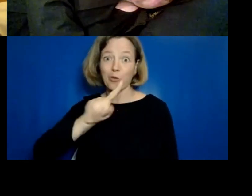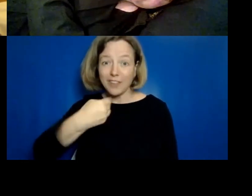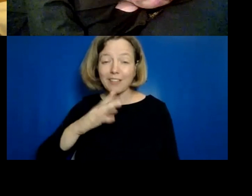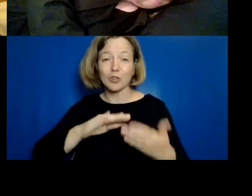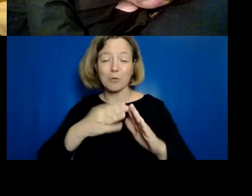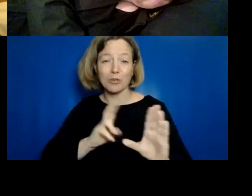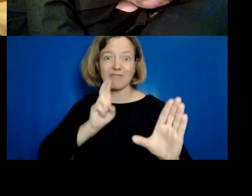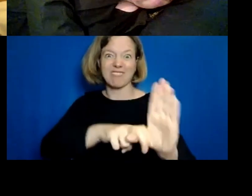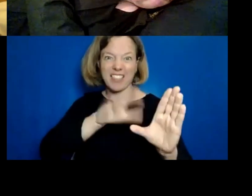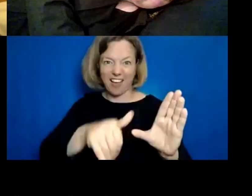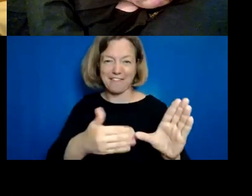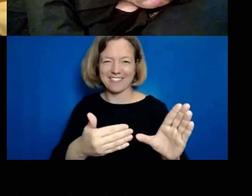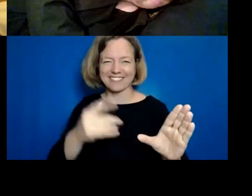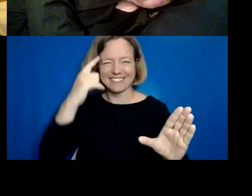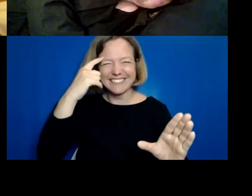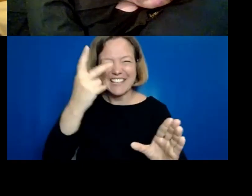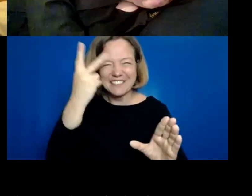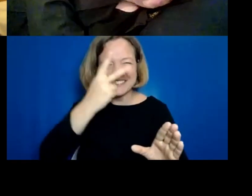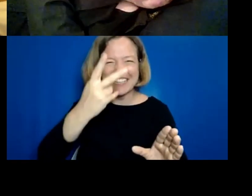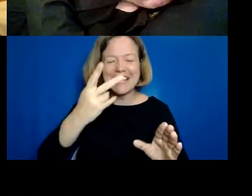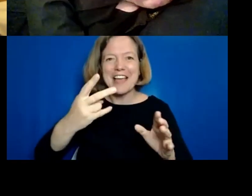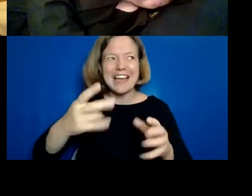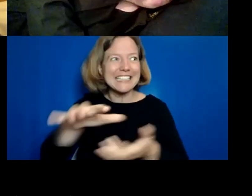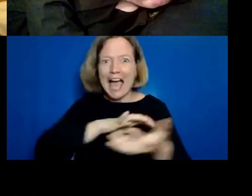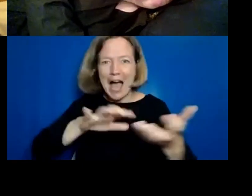mess. This is the mess, Kate, that you've invited.